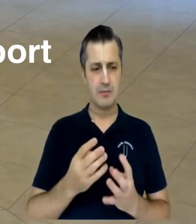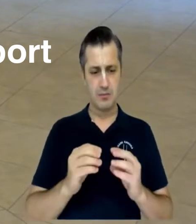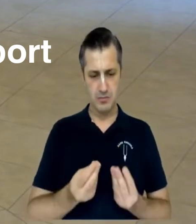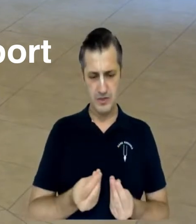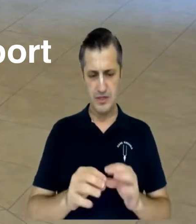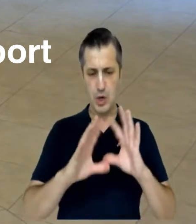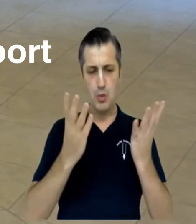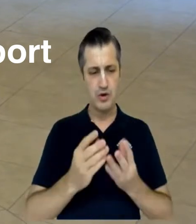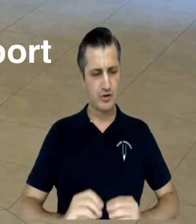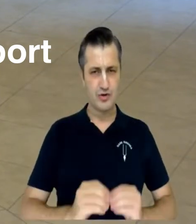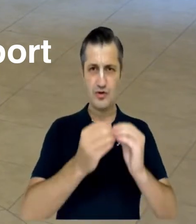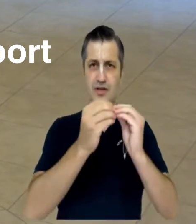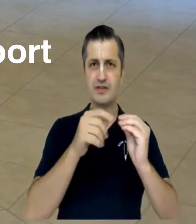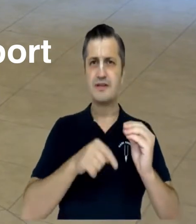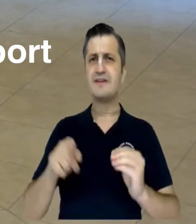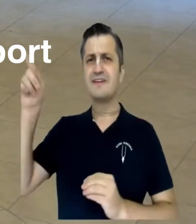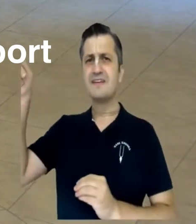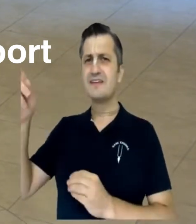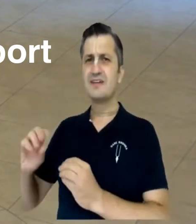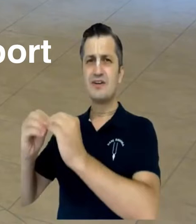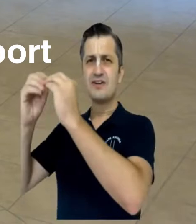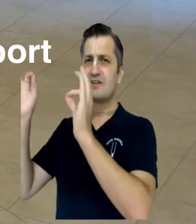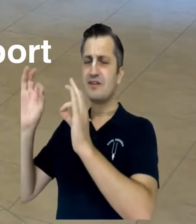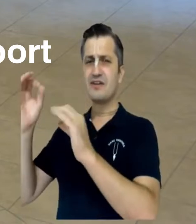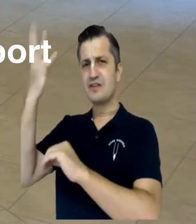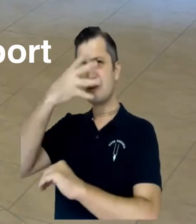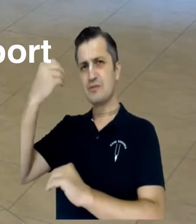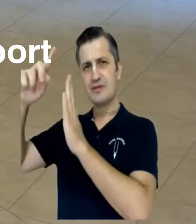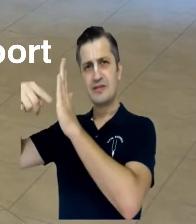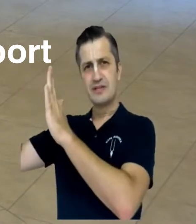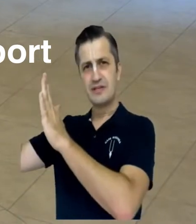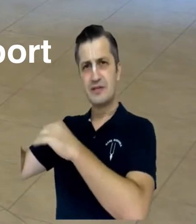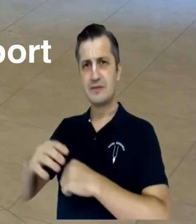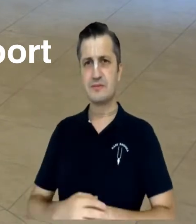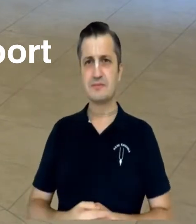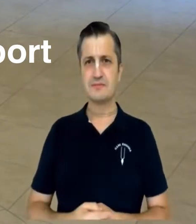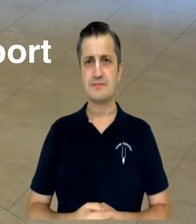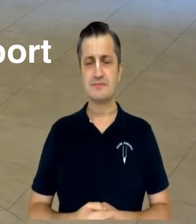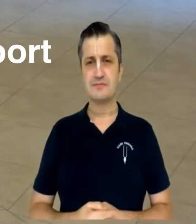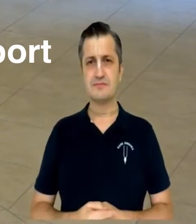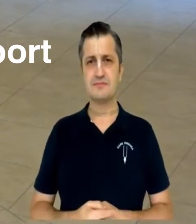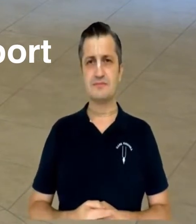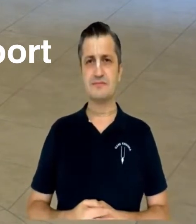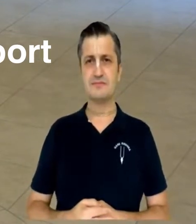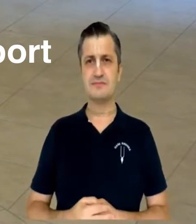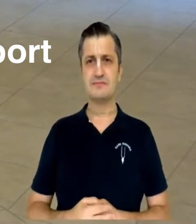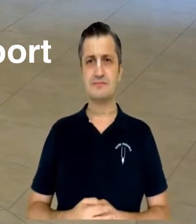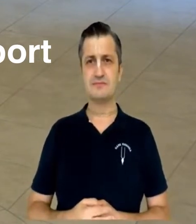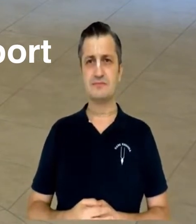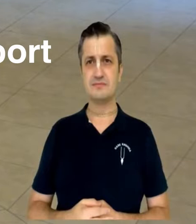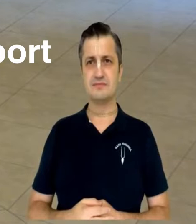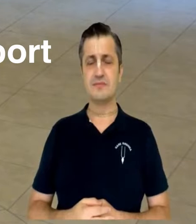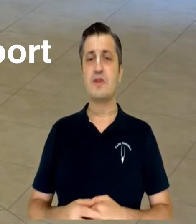Supreme Personality of Godhead, as stated in the Vedanta Sutra, is the source of all emanations, that conception is